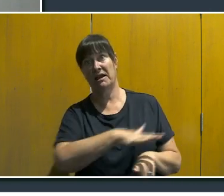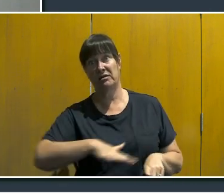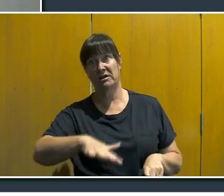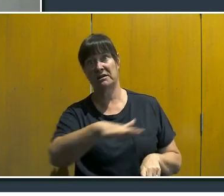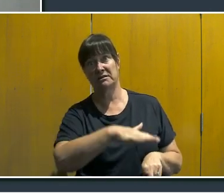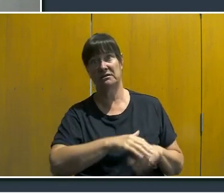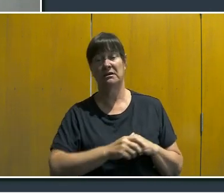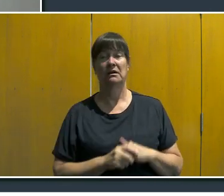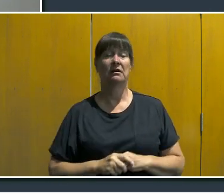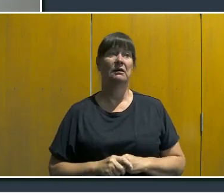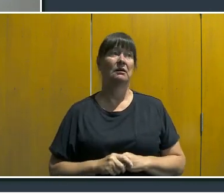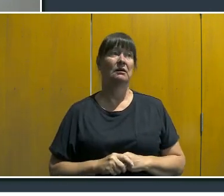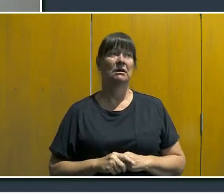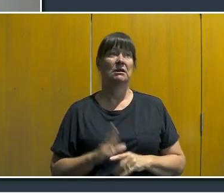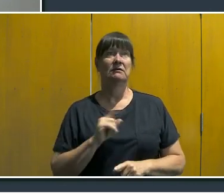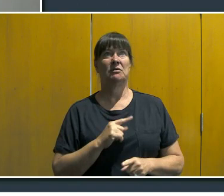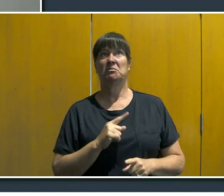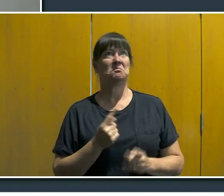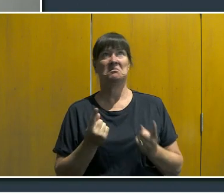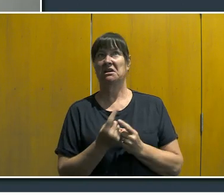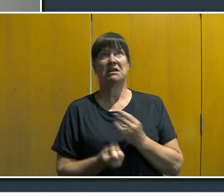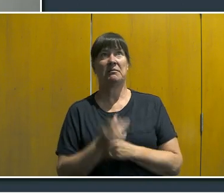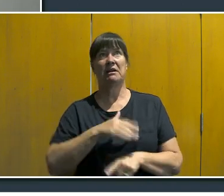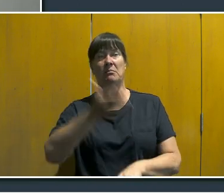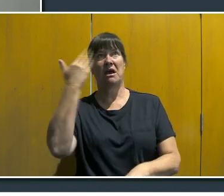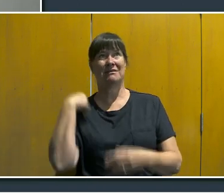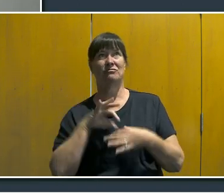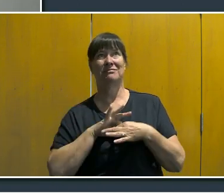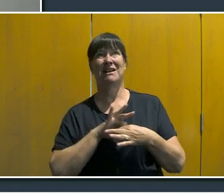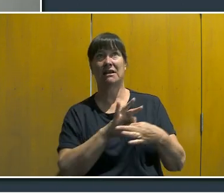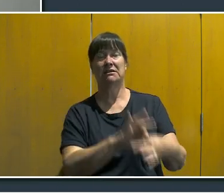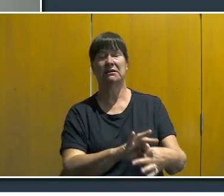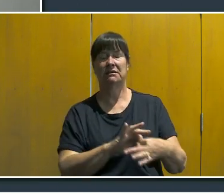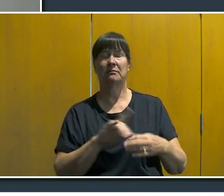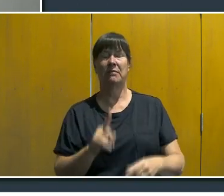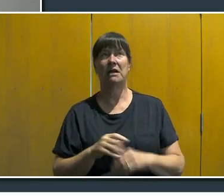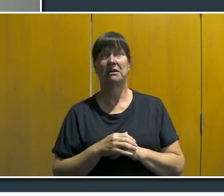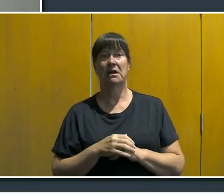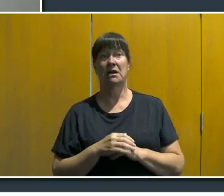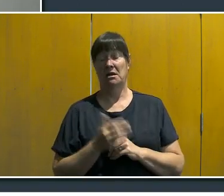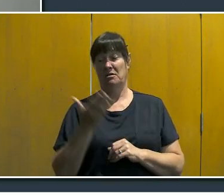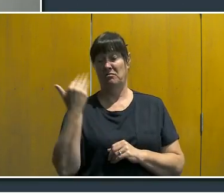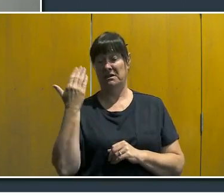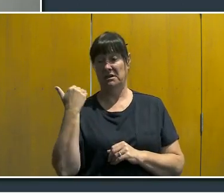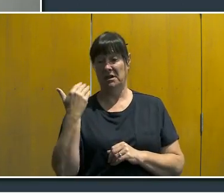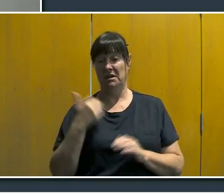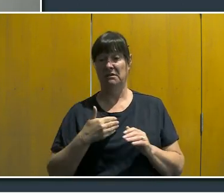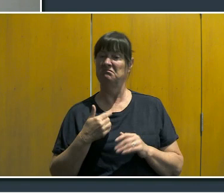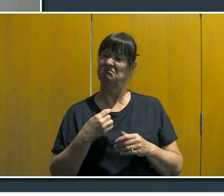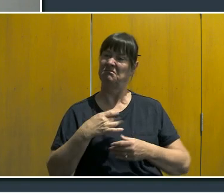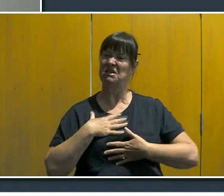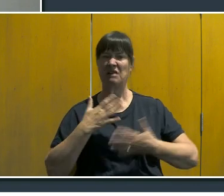historic things that have happened in the past. But what I did the other day was just went for a bit of a